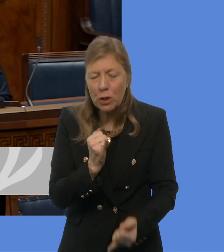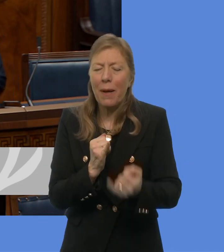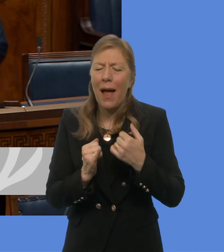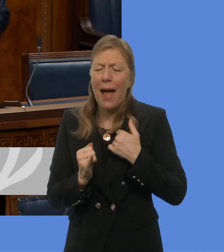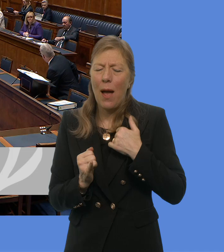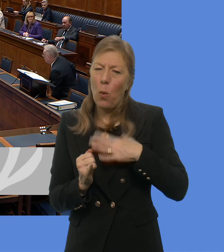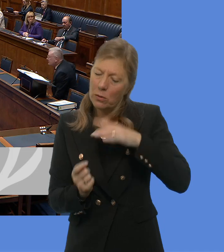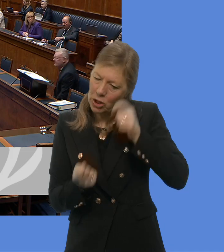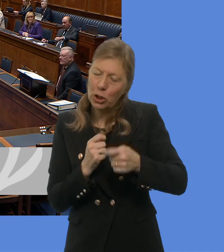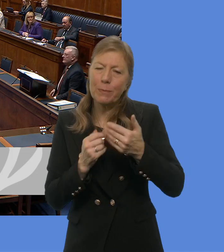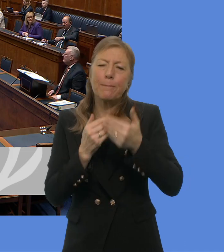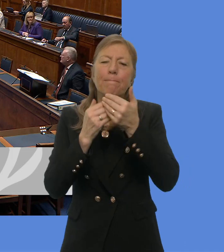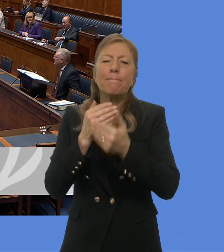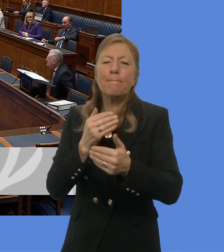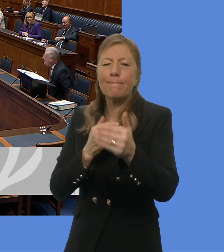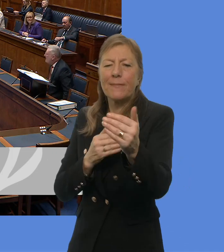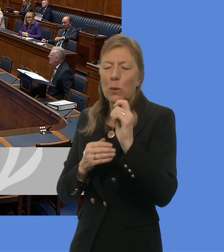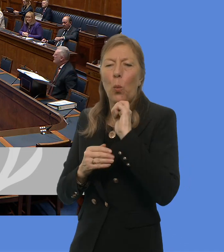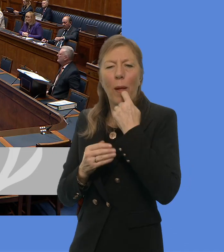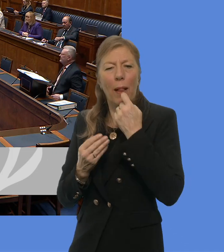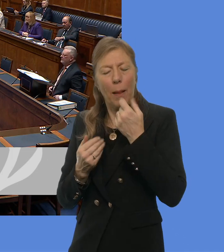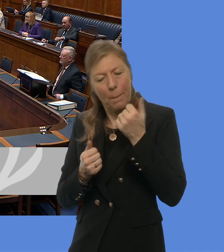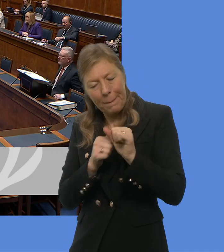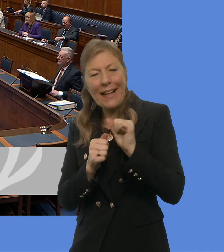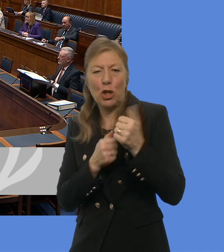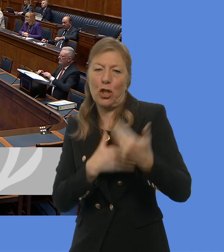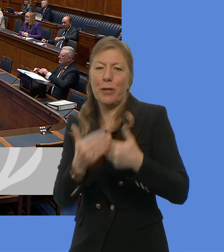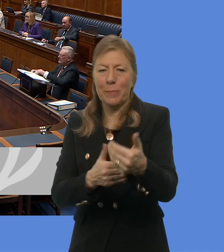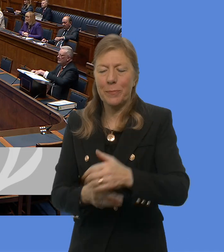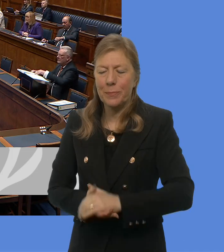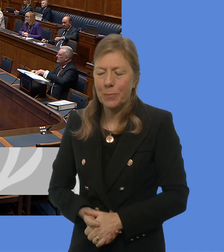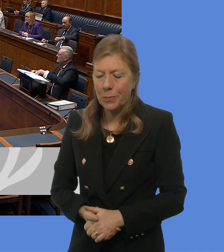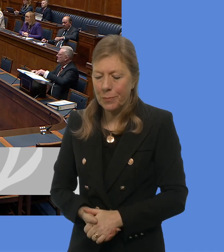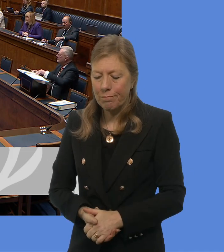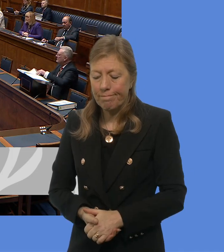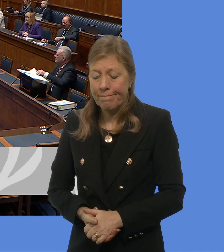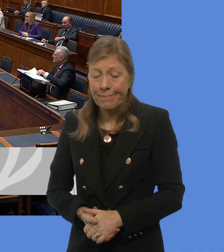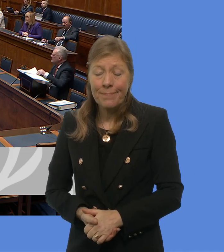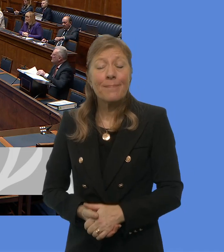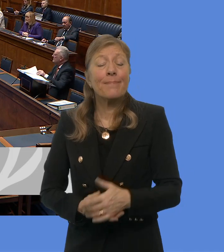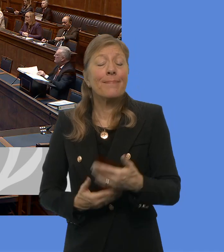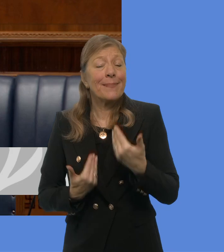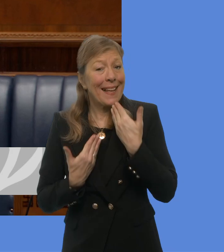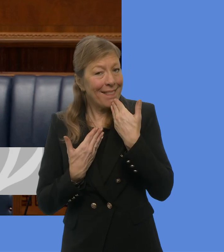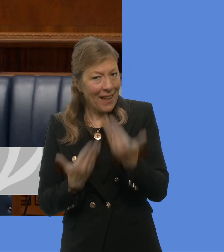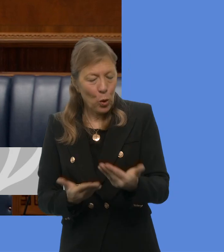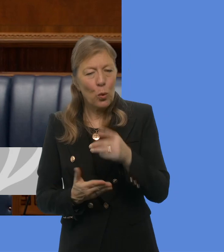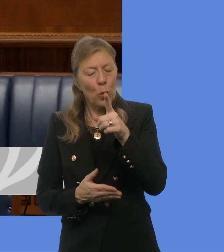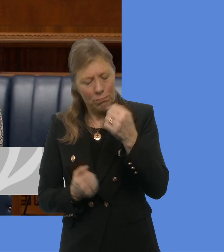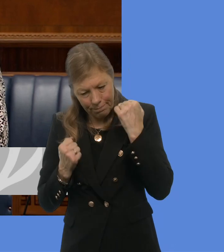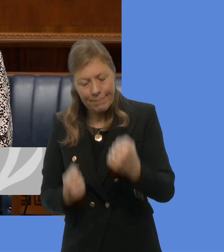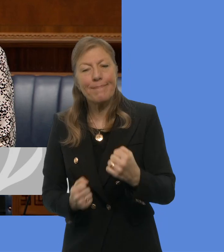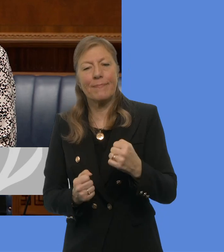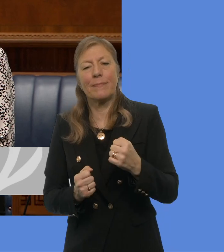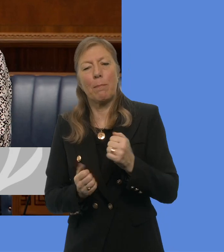Gibbons. Minister for his answer so far, and I really do welcome the commitment to the real living wage. I do think this will go some